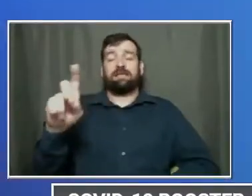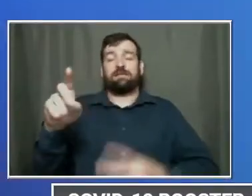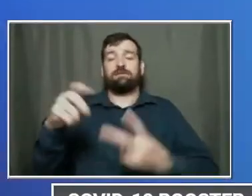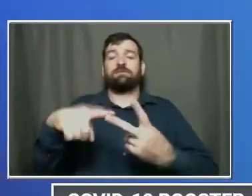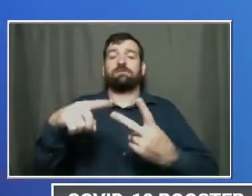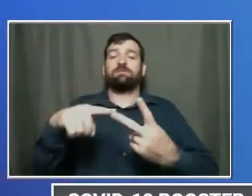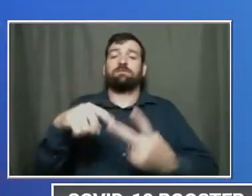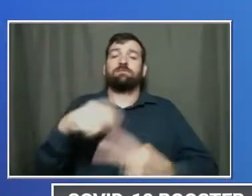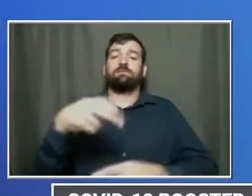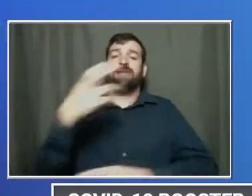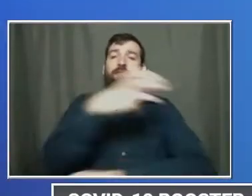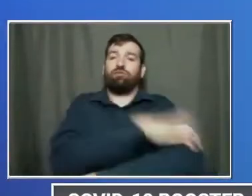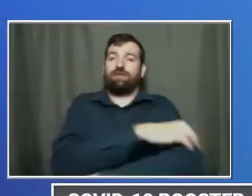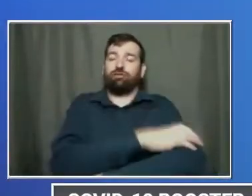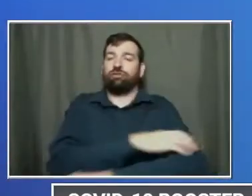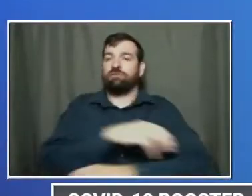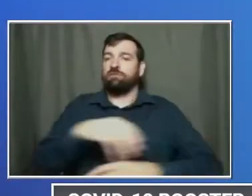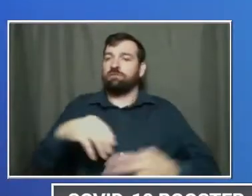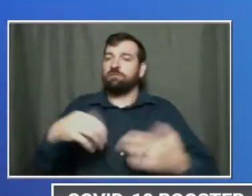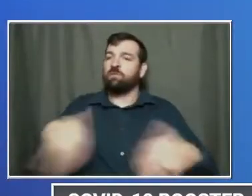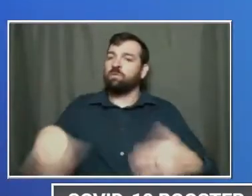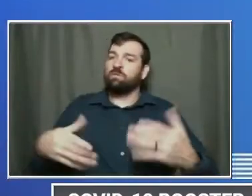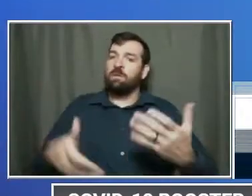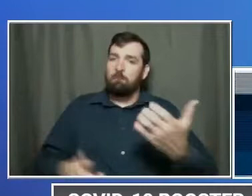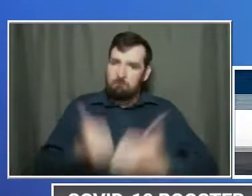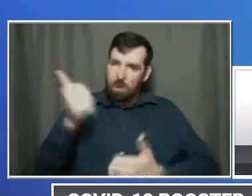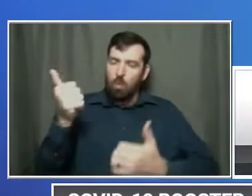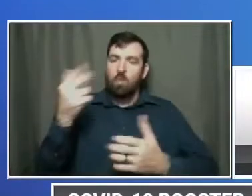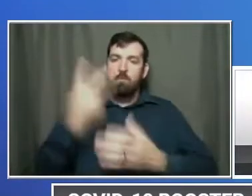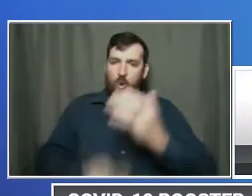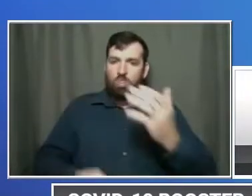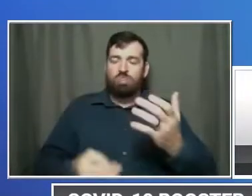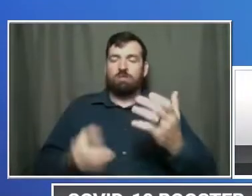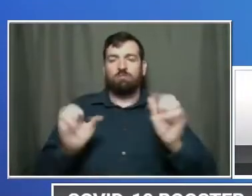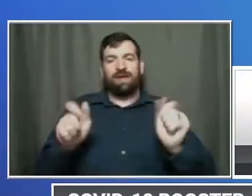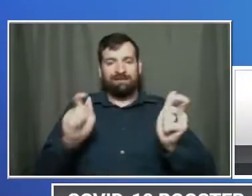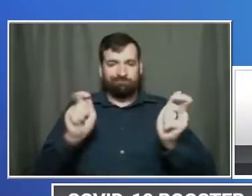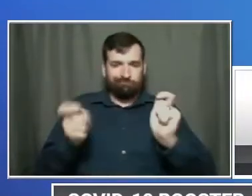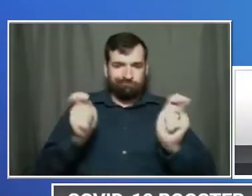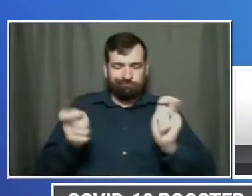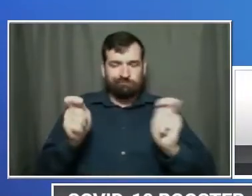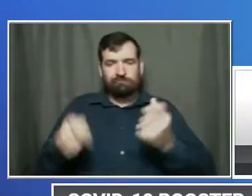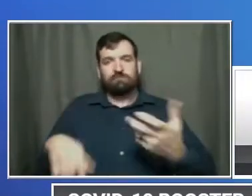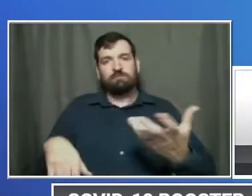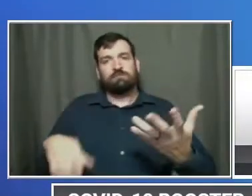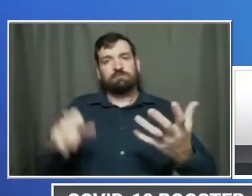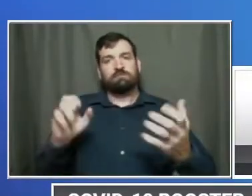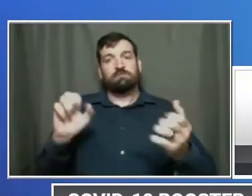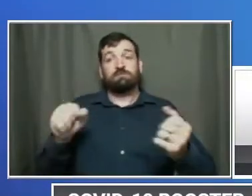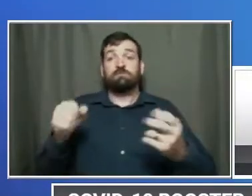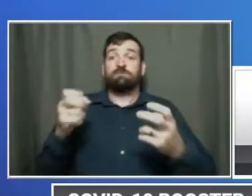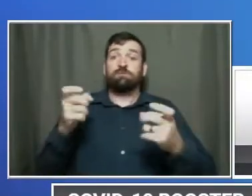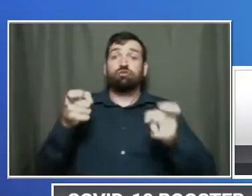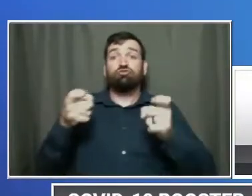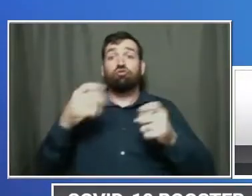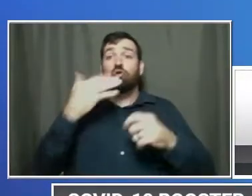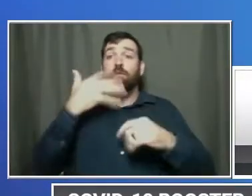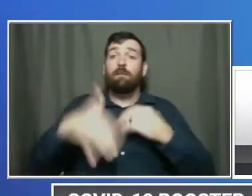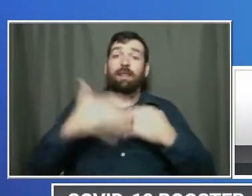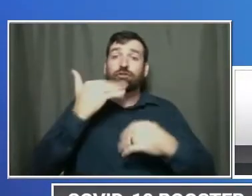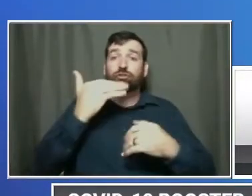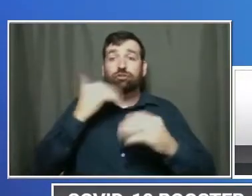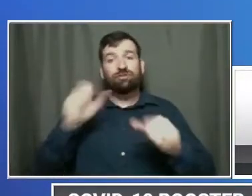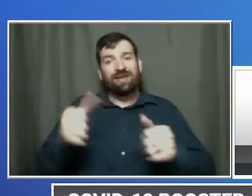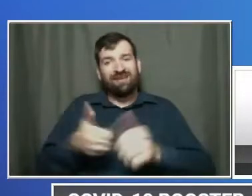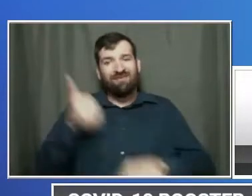causes for kidney disease, and those are both modifiable. If you control your blood pressure, you can prevent kidney disease. If you control your blood sugar, you can prevent kidney disease.